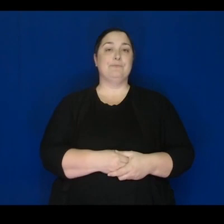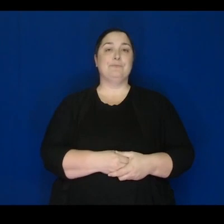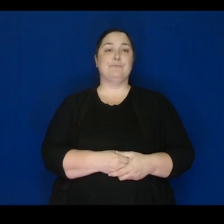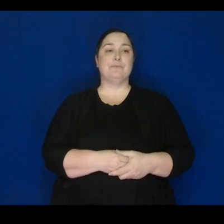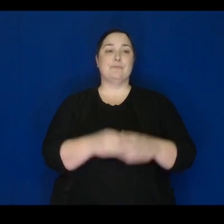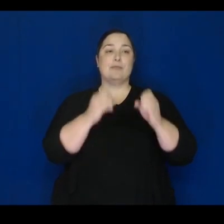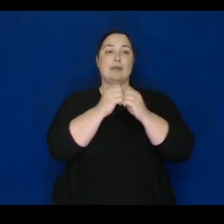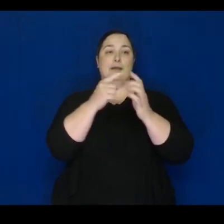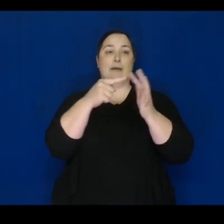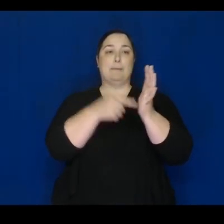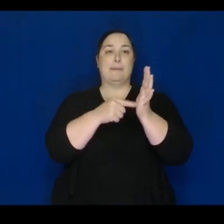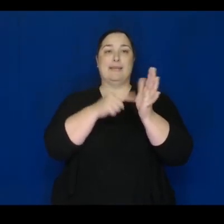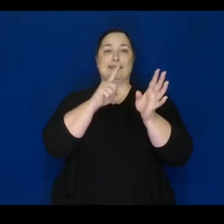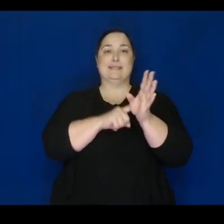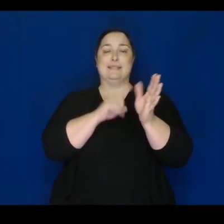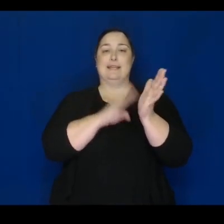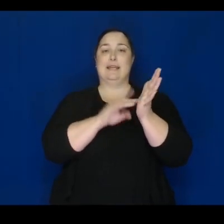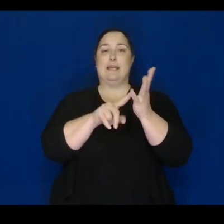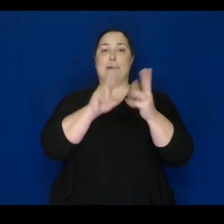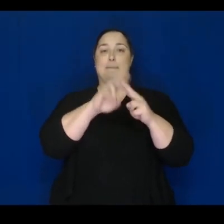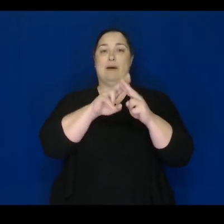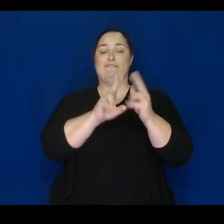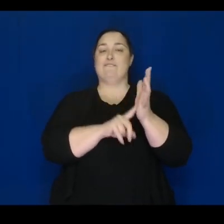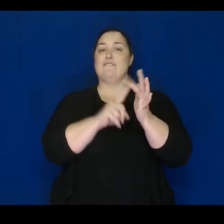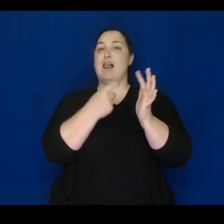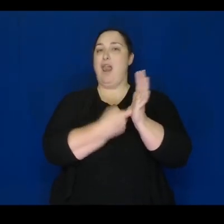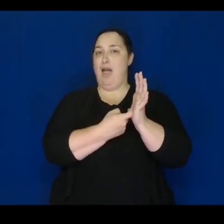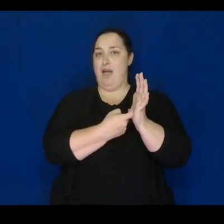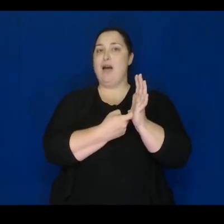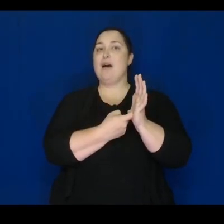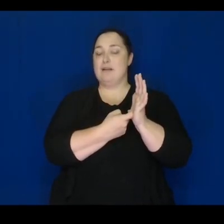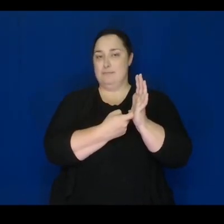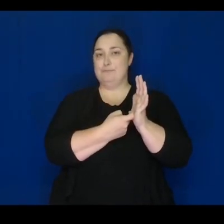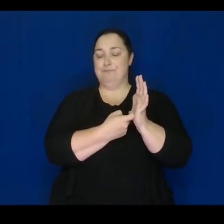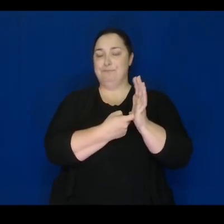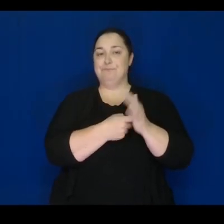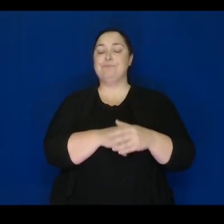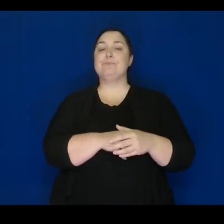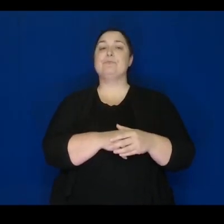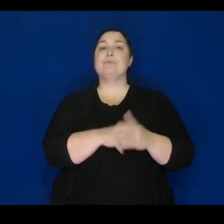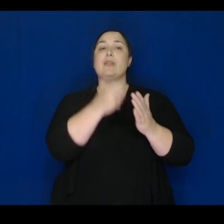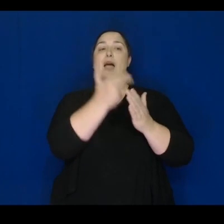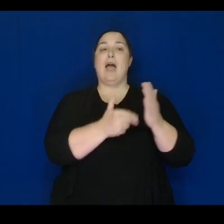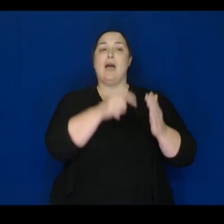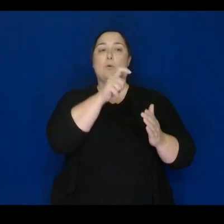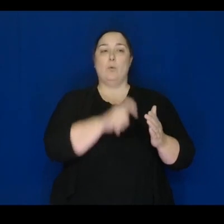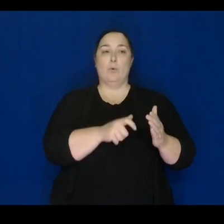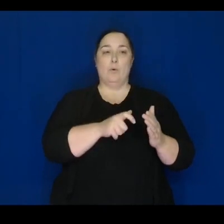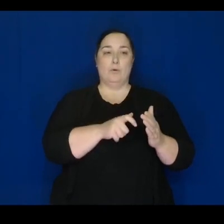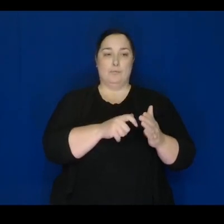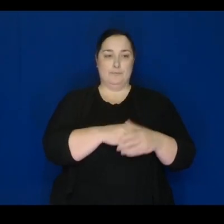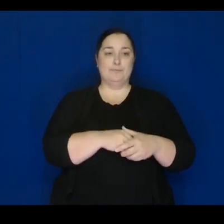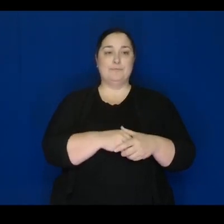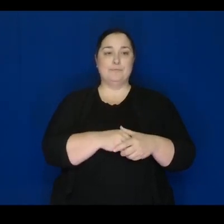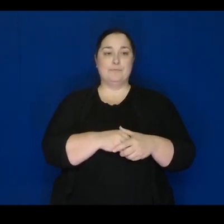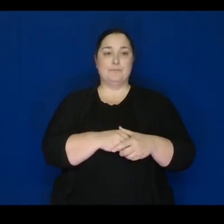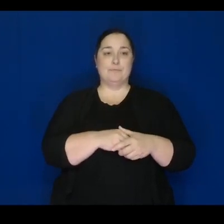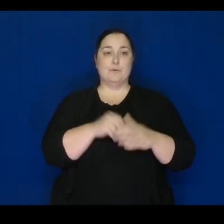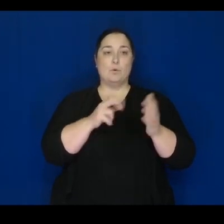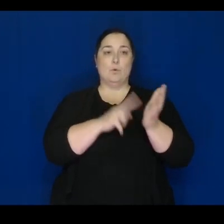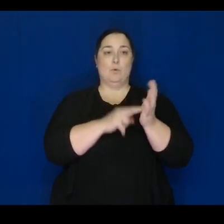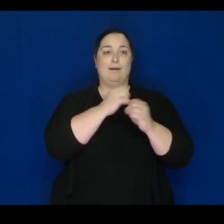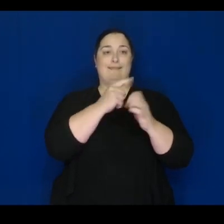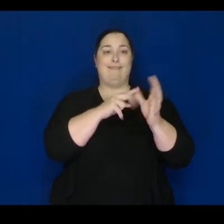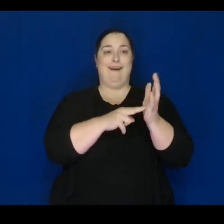have Betty Muffler, and this artwork is called Nankri Nura, which means healing